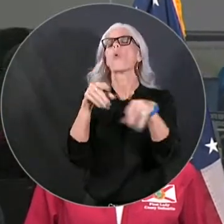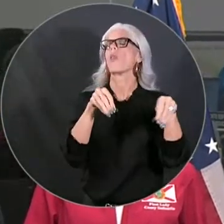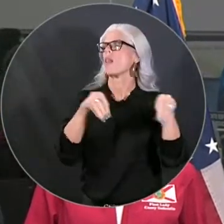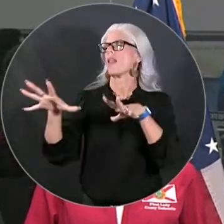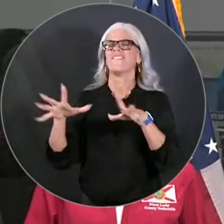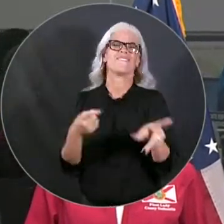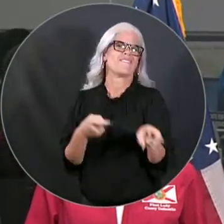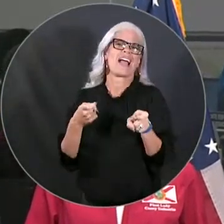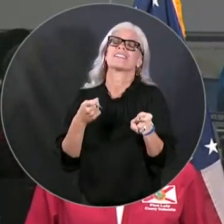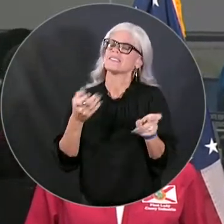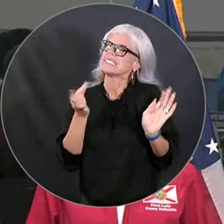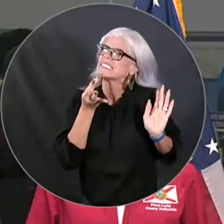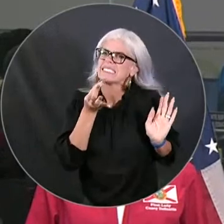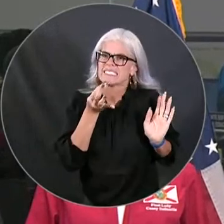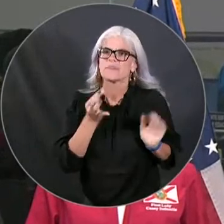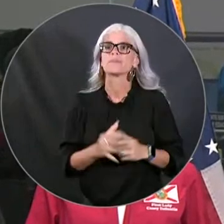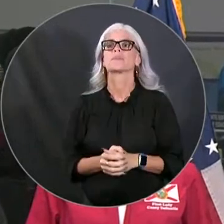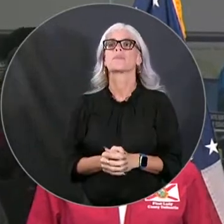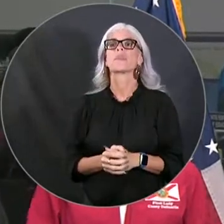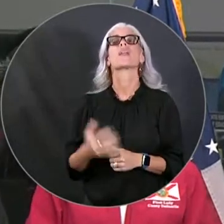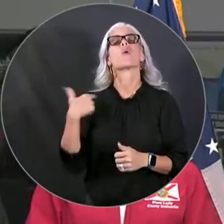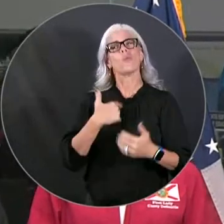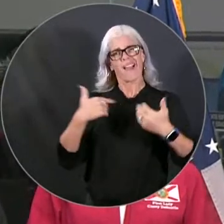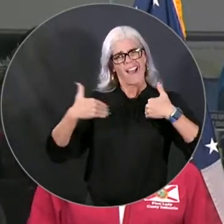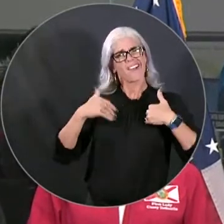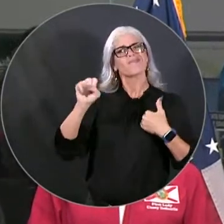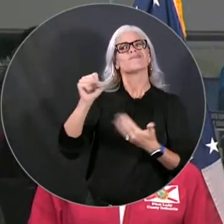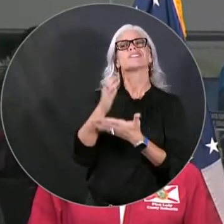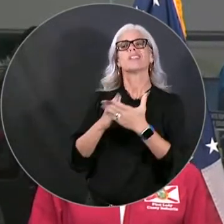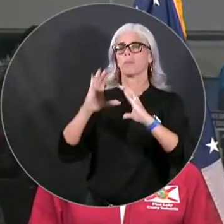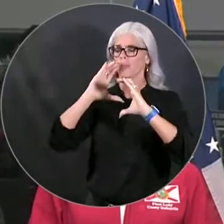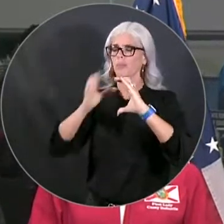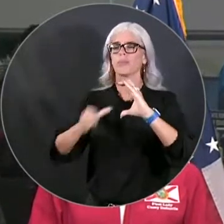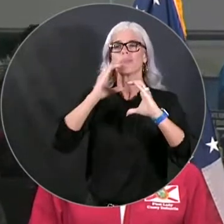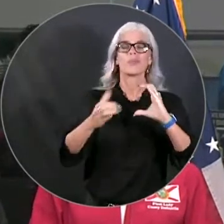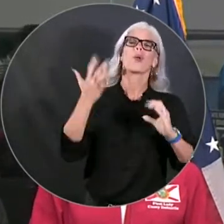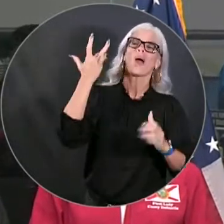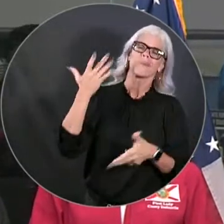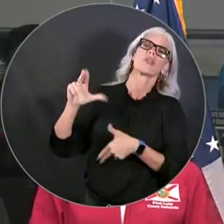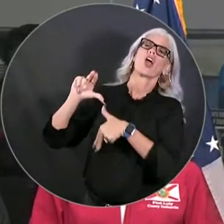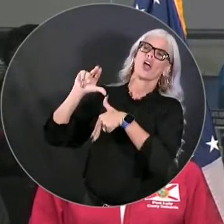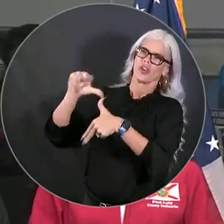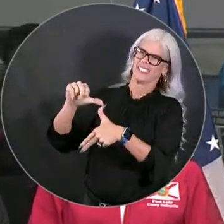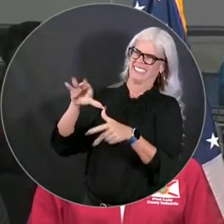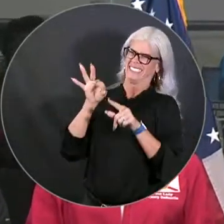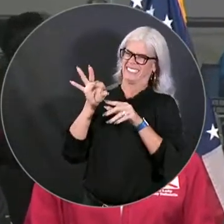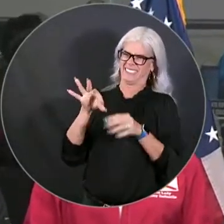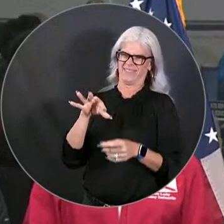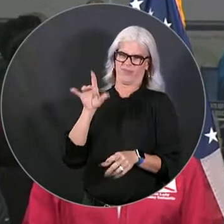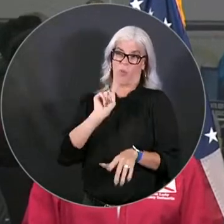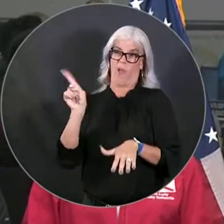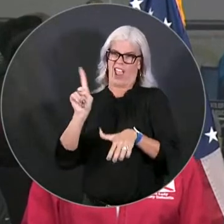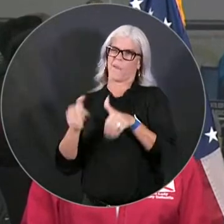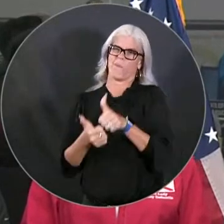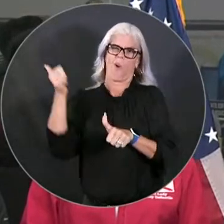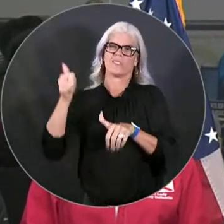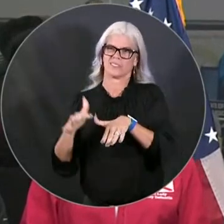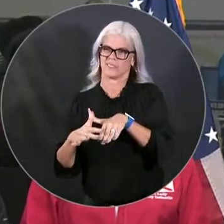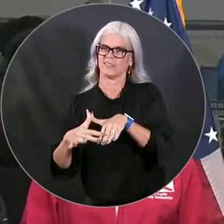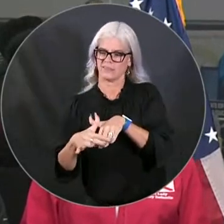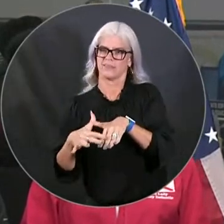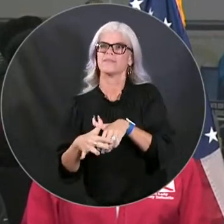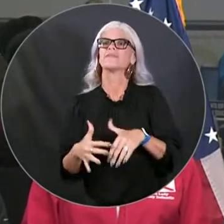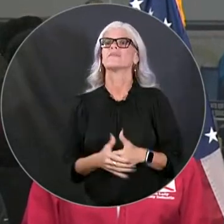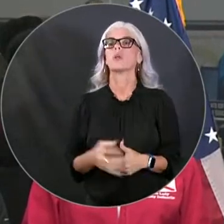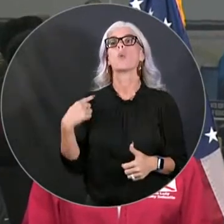in communications as a result of the storm, particularly in Southwest Florida. We have 100 portable cell towers being deployed into